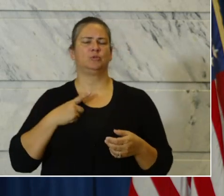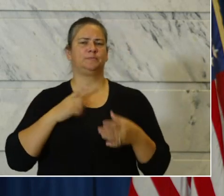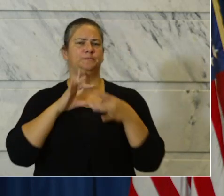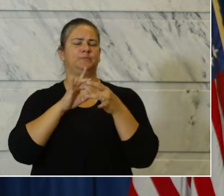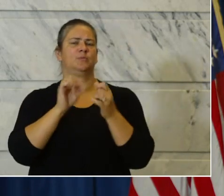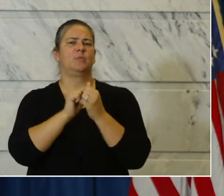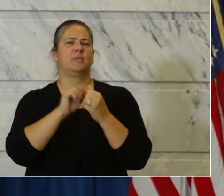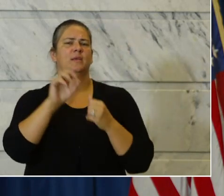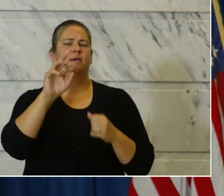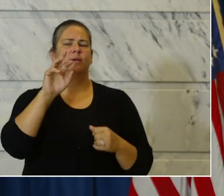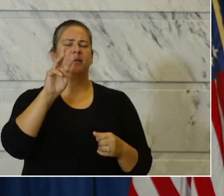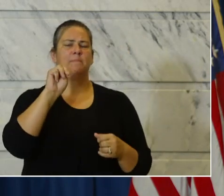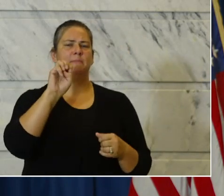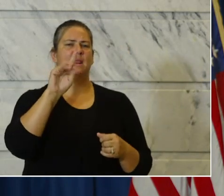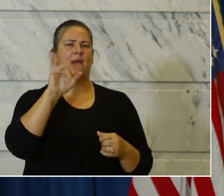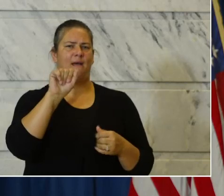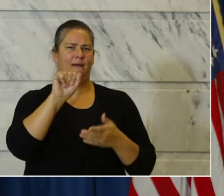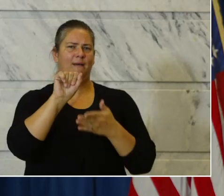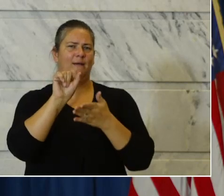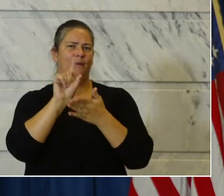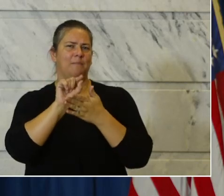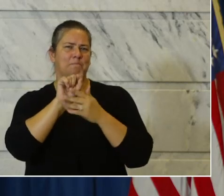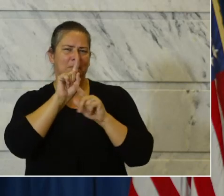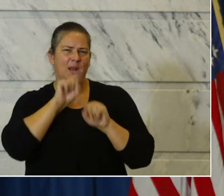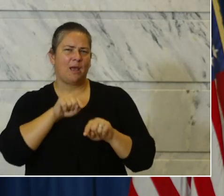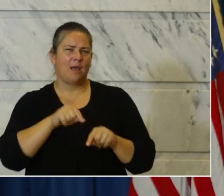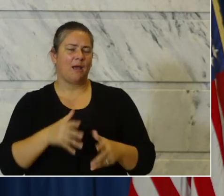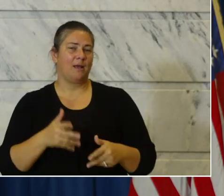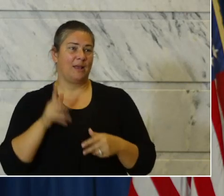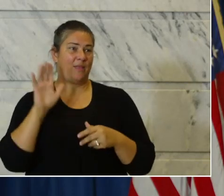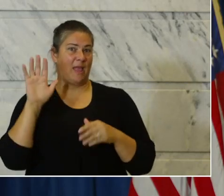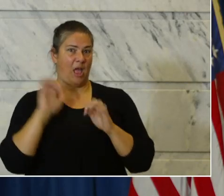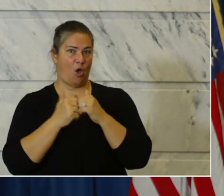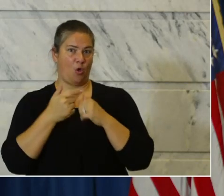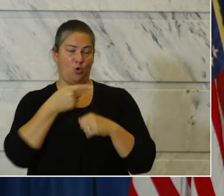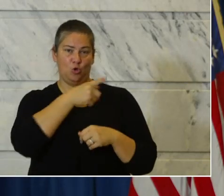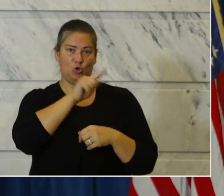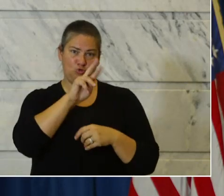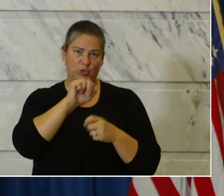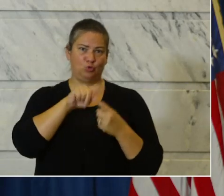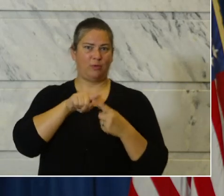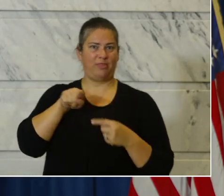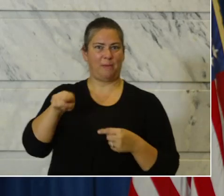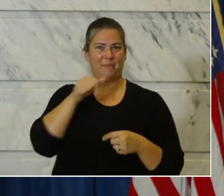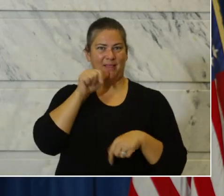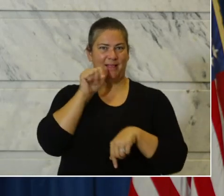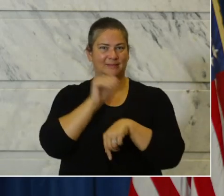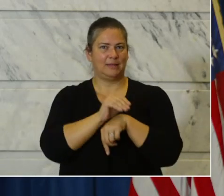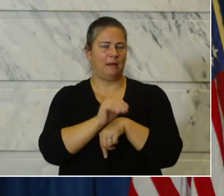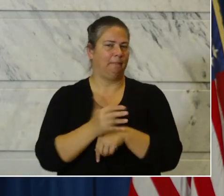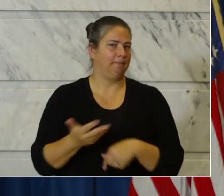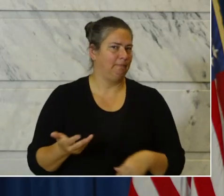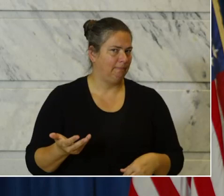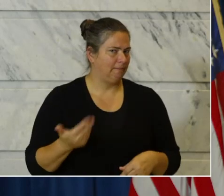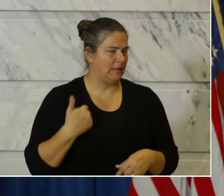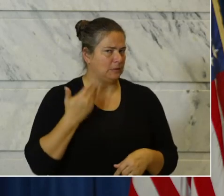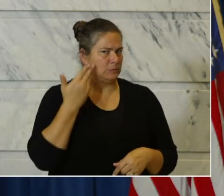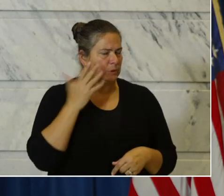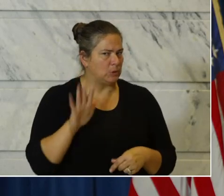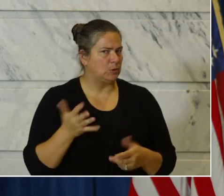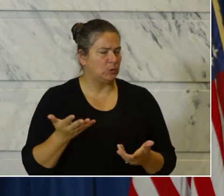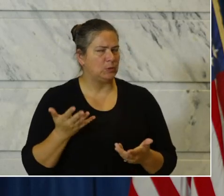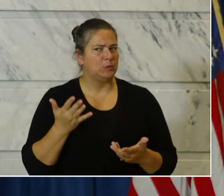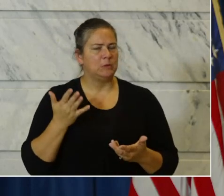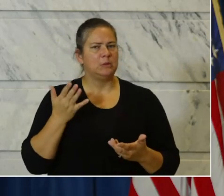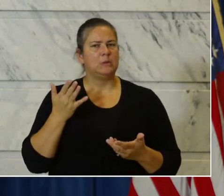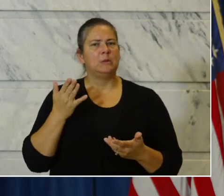the media and any treatment last night, and I don't know of any of the specific situations, but I think one of the things you do is